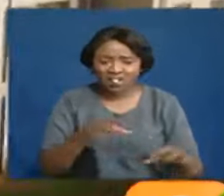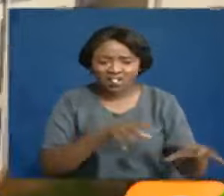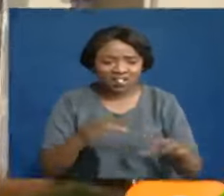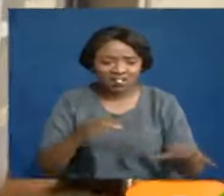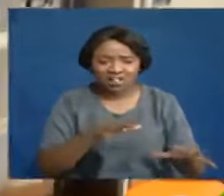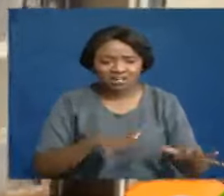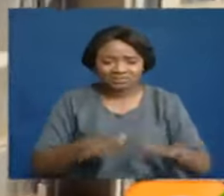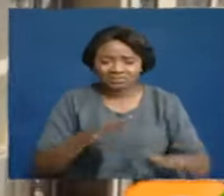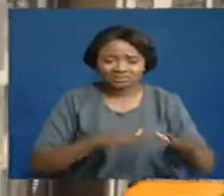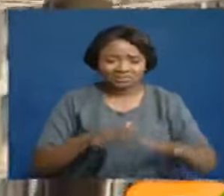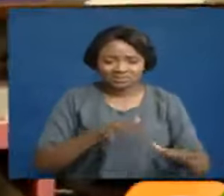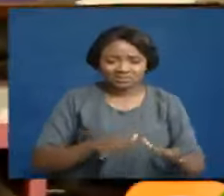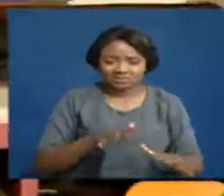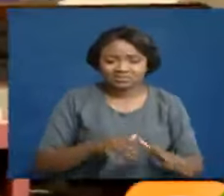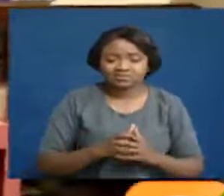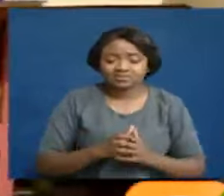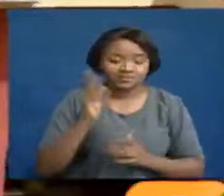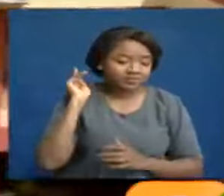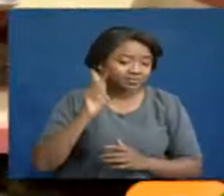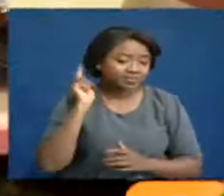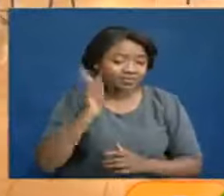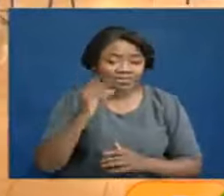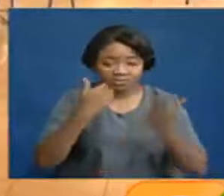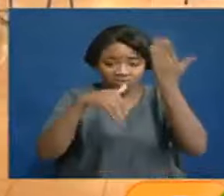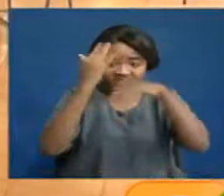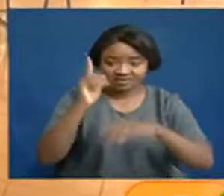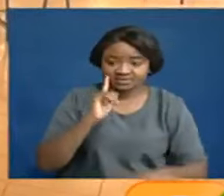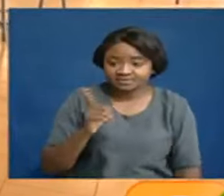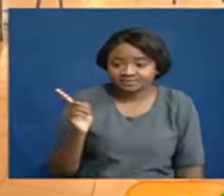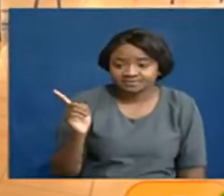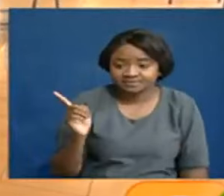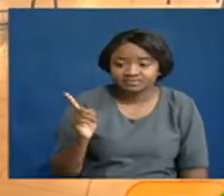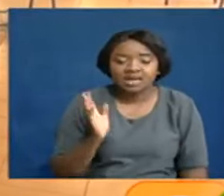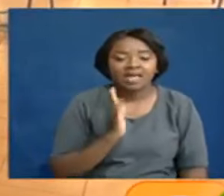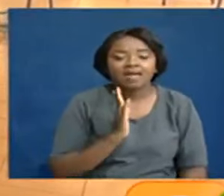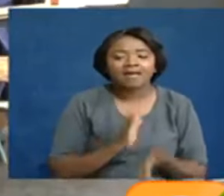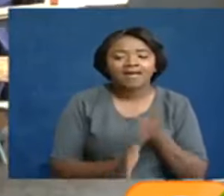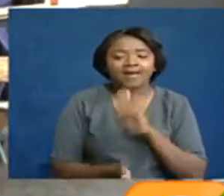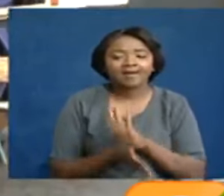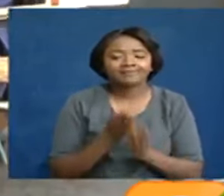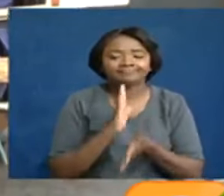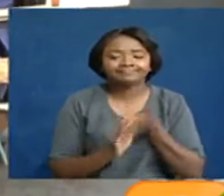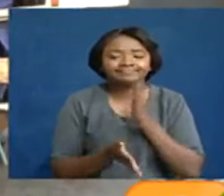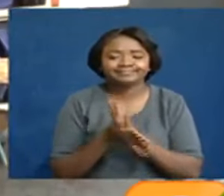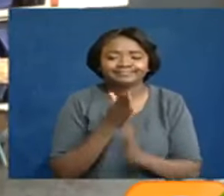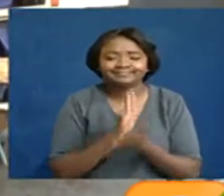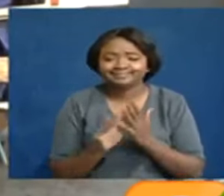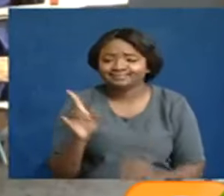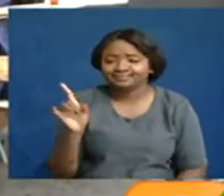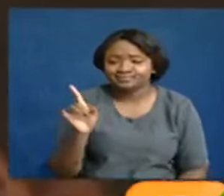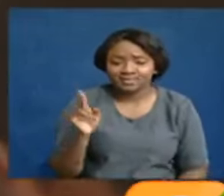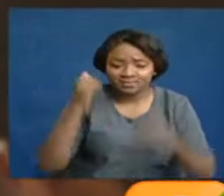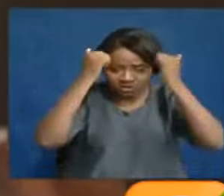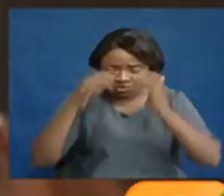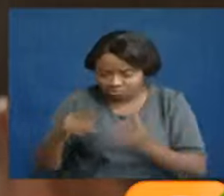week. In Kisii University, for instance, lecture halls have remained empty, with students forced to be their own